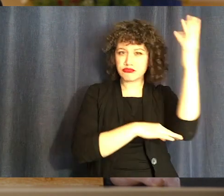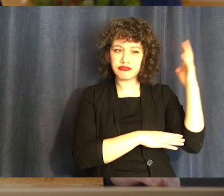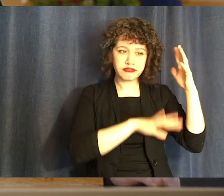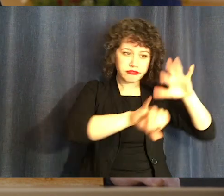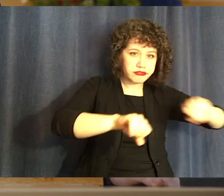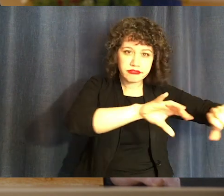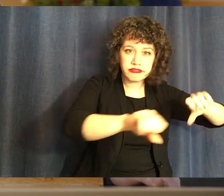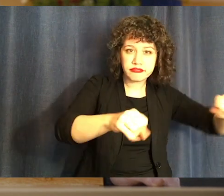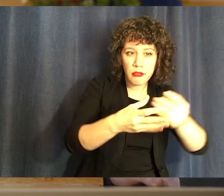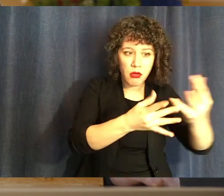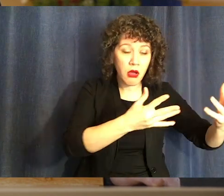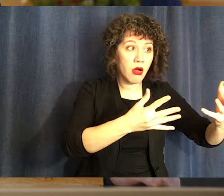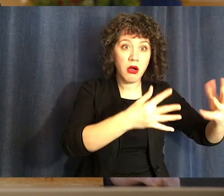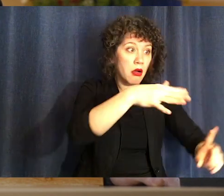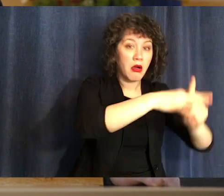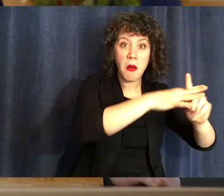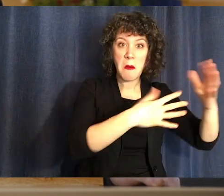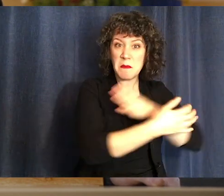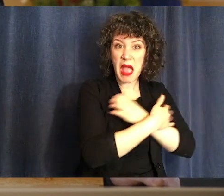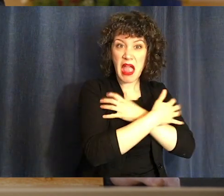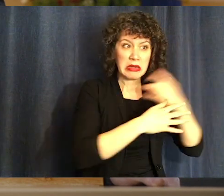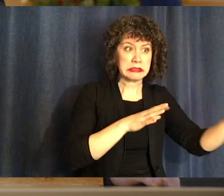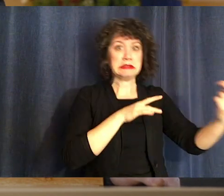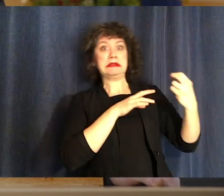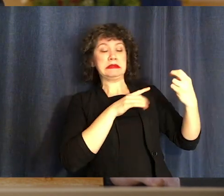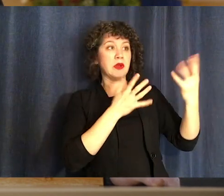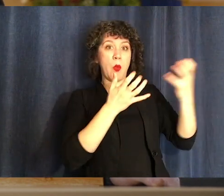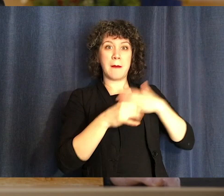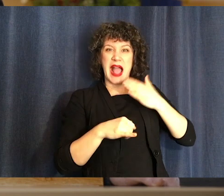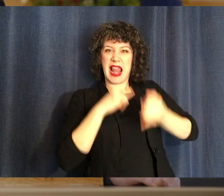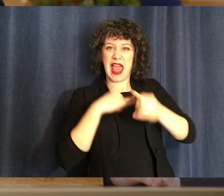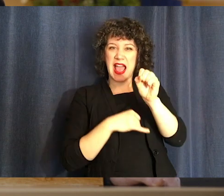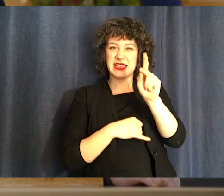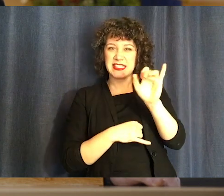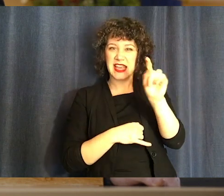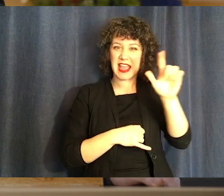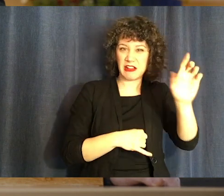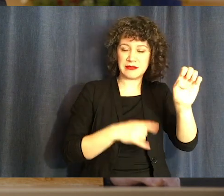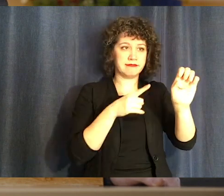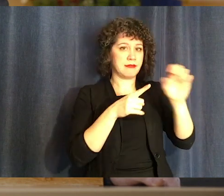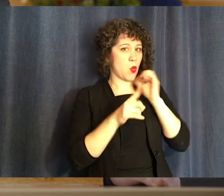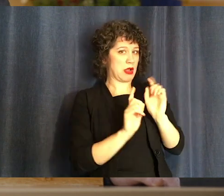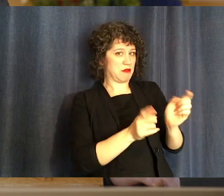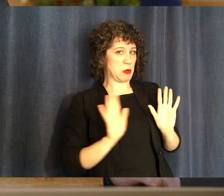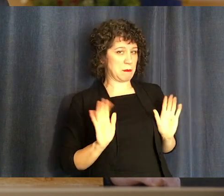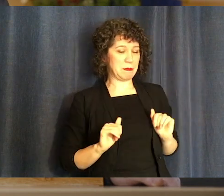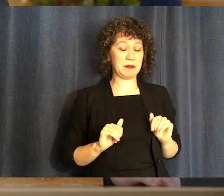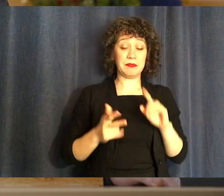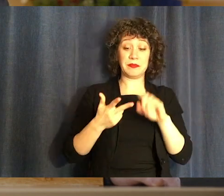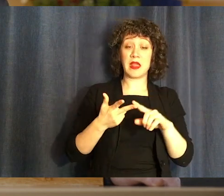got it. Third, I ran a trail marathon where I thought I was on death's doorstep because of hearing a violin at mile